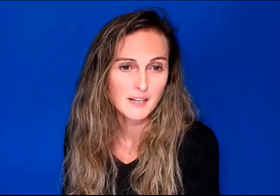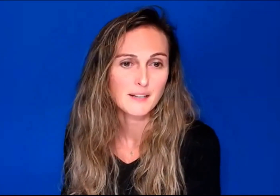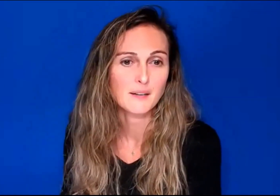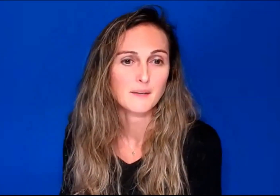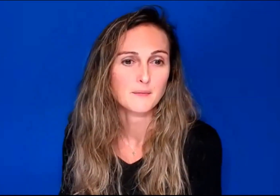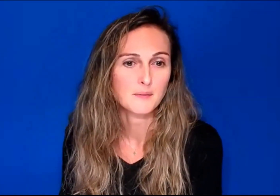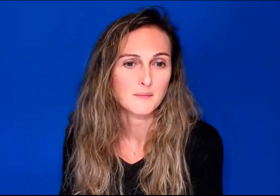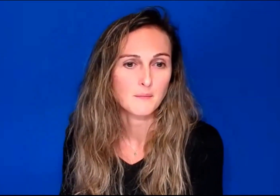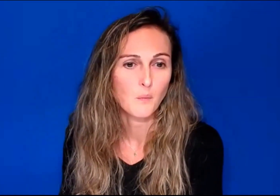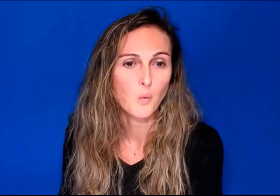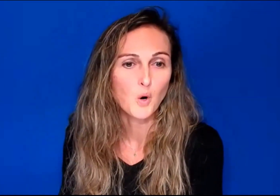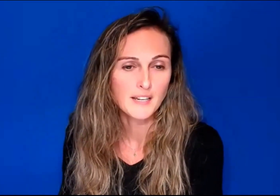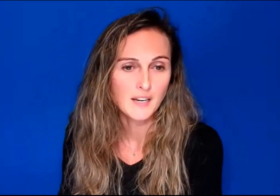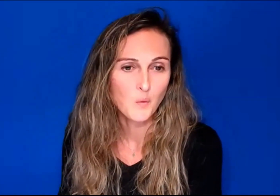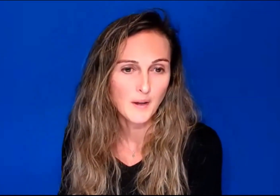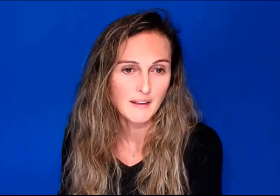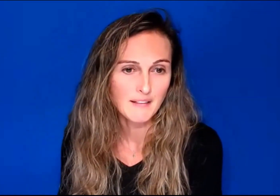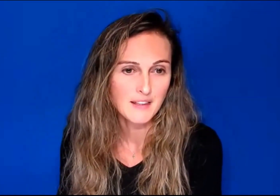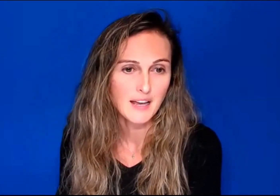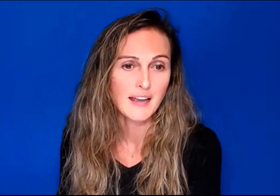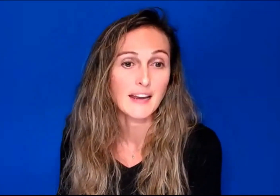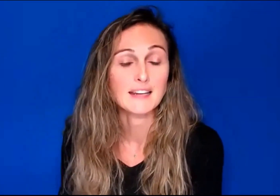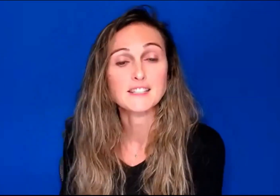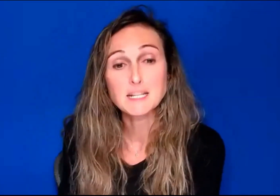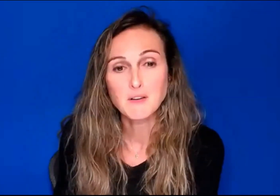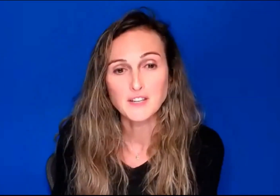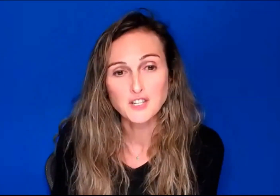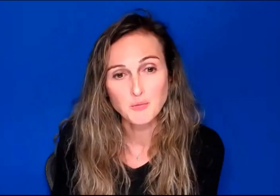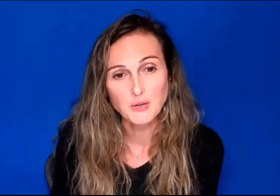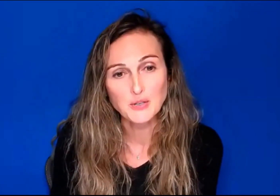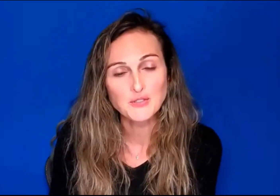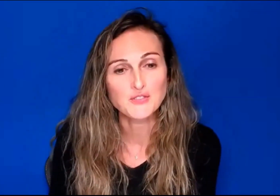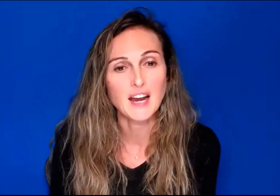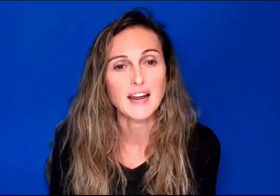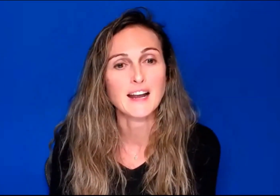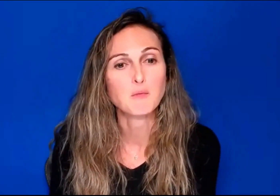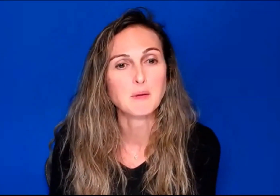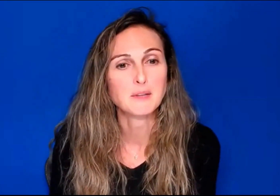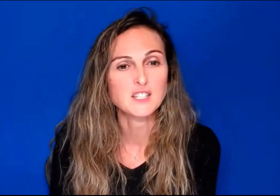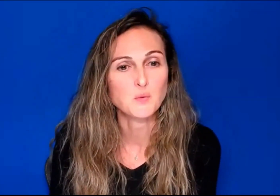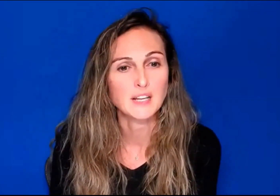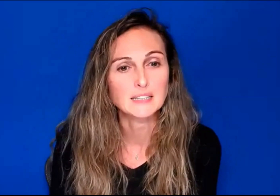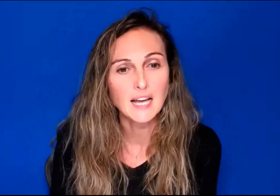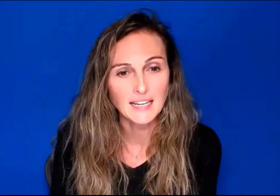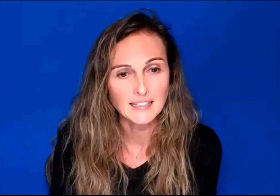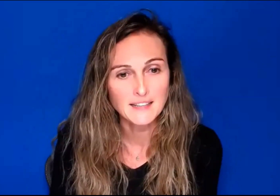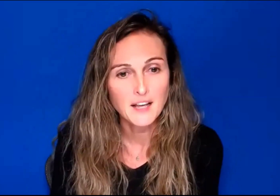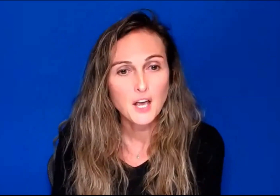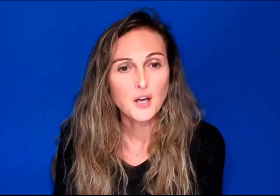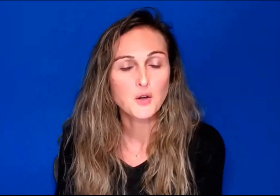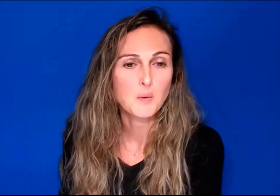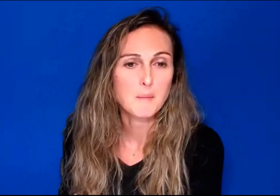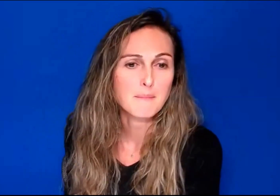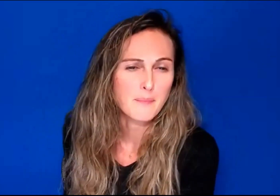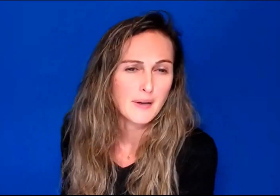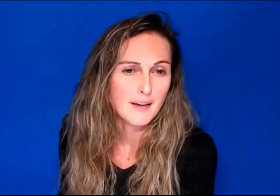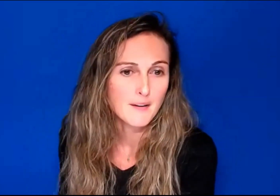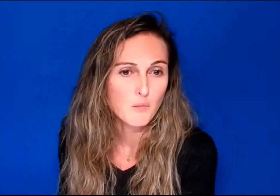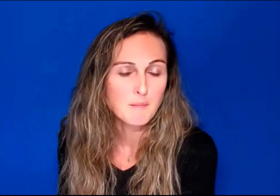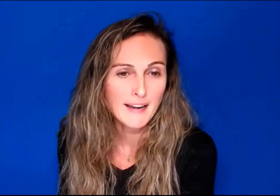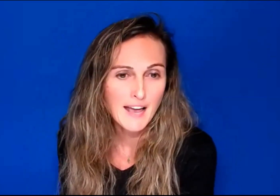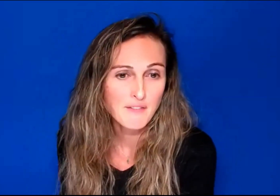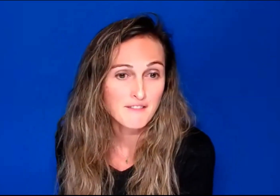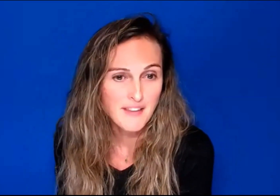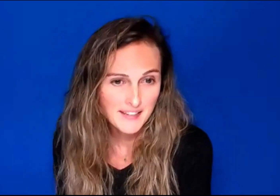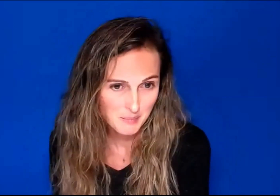time working with a team of interpreters, and I would be placed with a client who